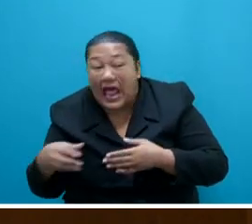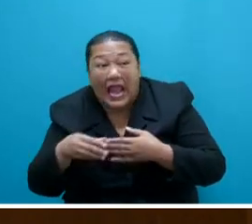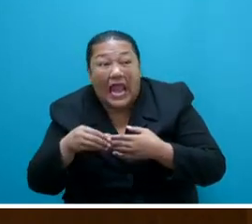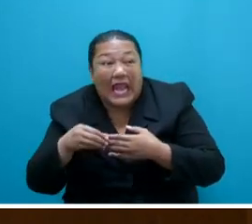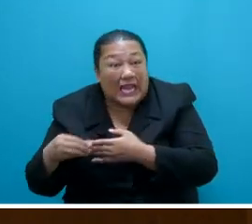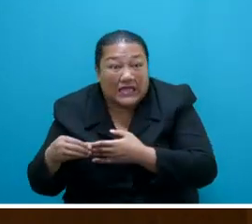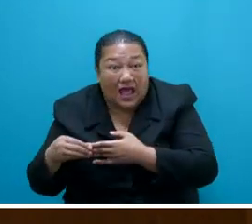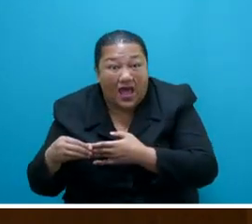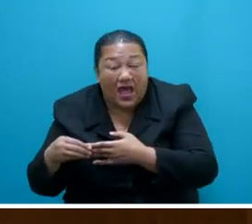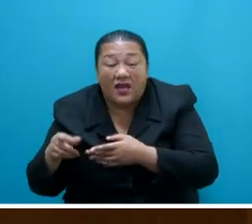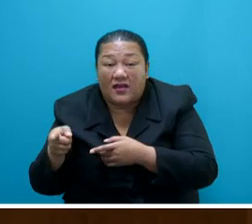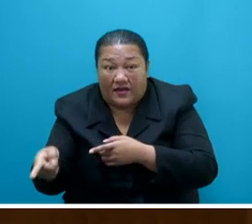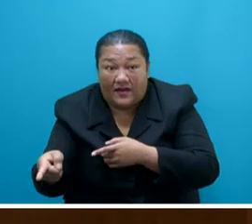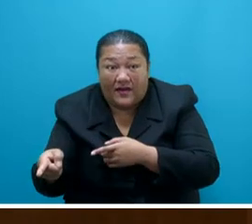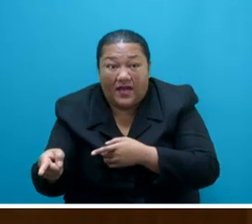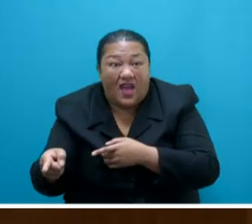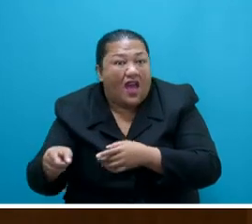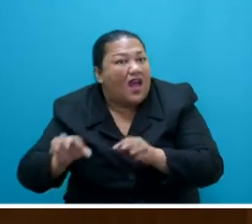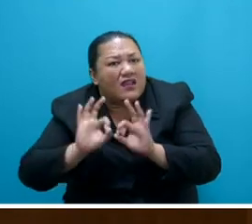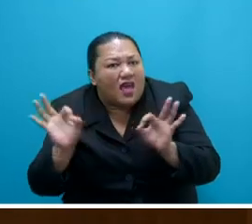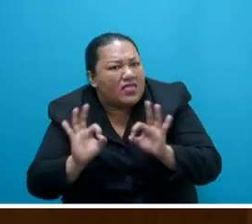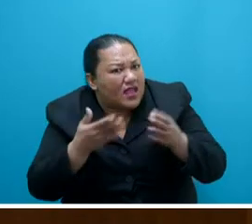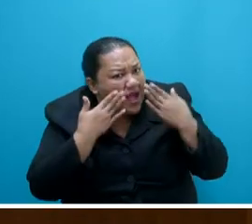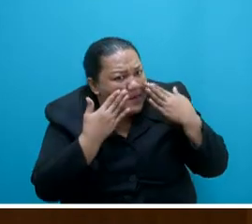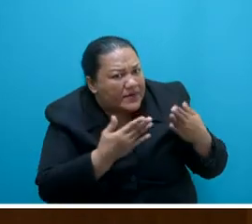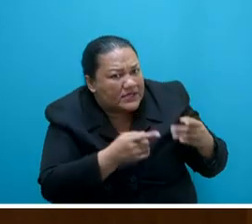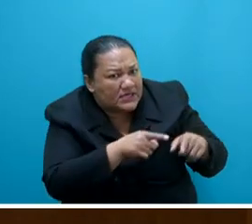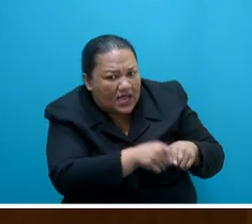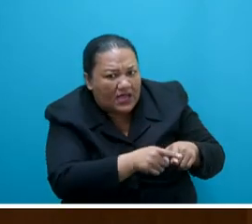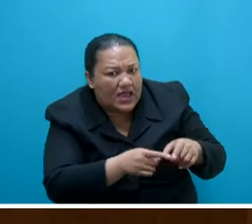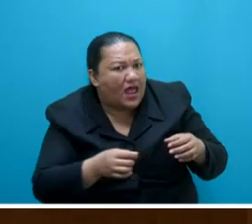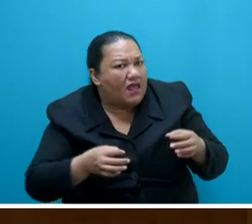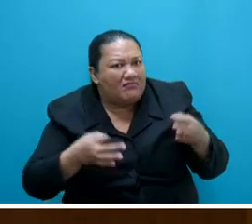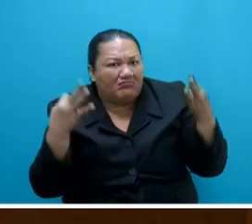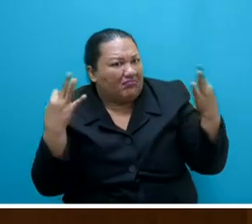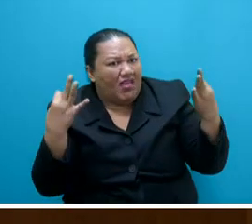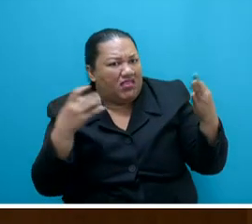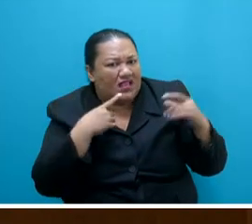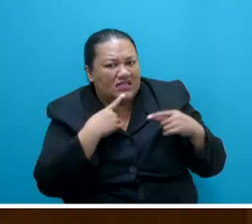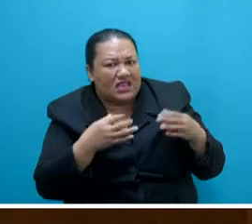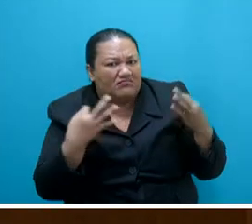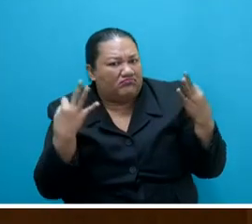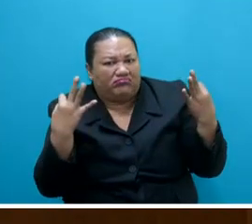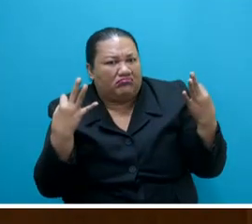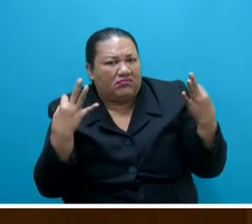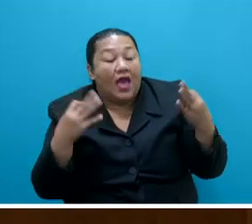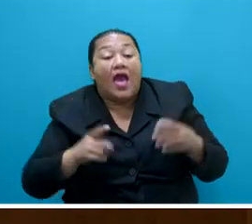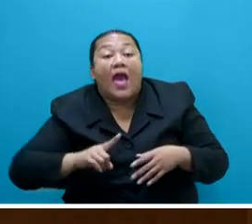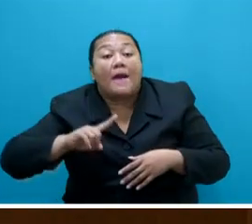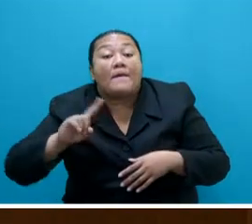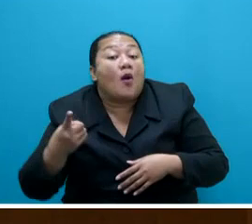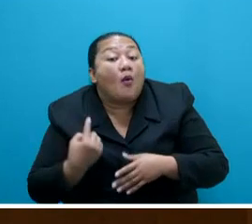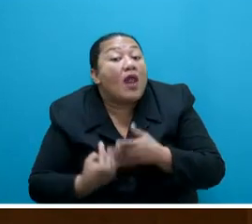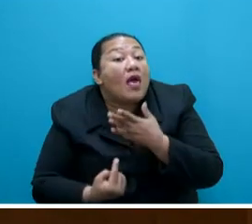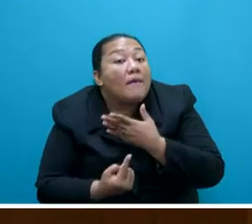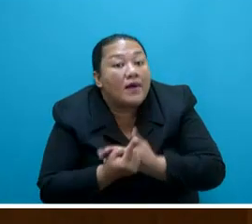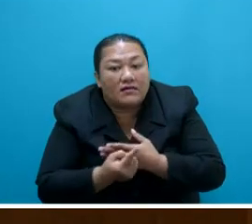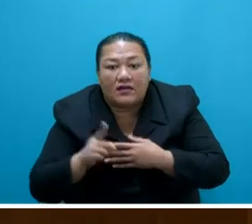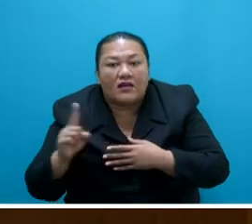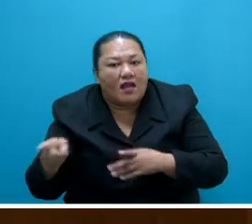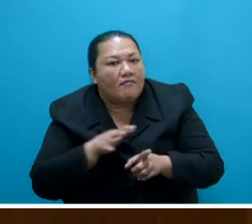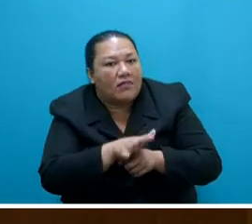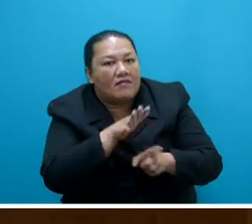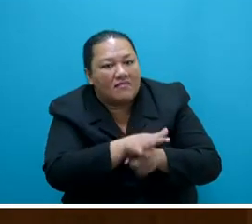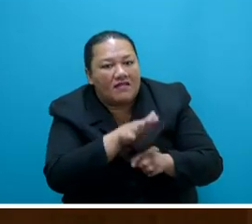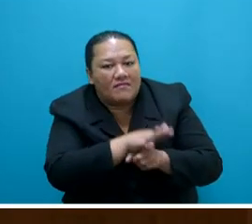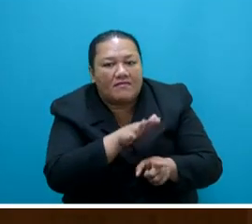but differences. We harness the power of national unity, while they sow ethnic, religious,